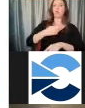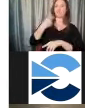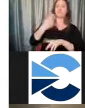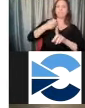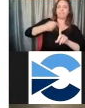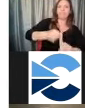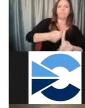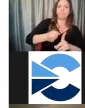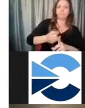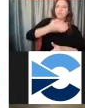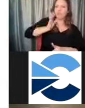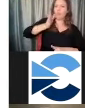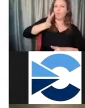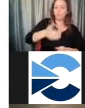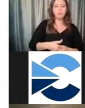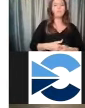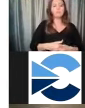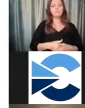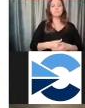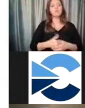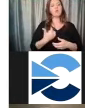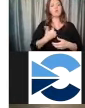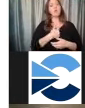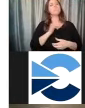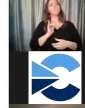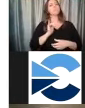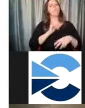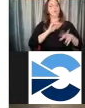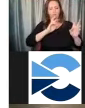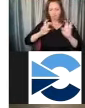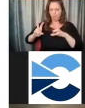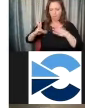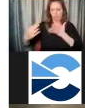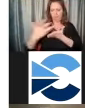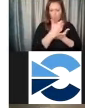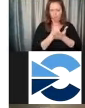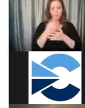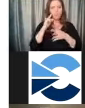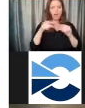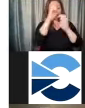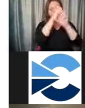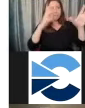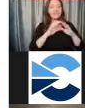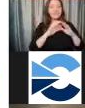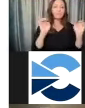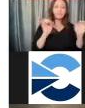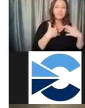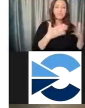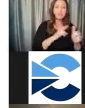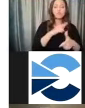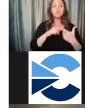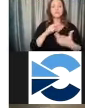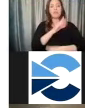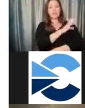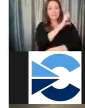perpetration. And when we conceptualized this, we were thinking about emergency rooms, community care clinics, and